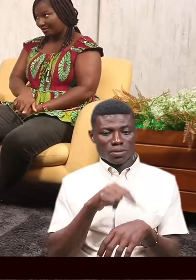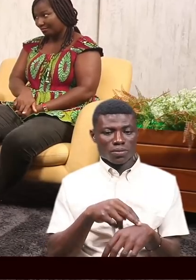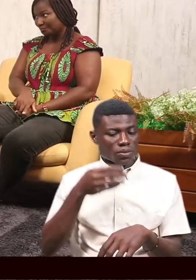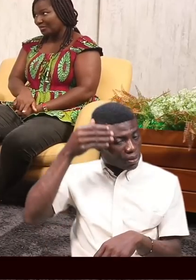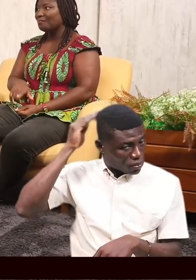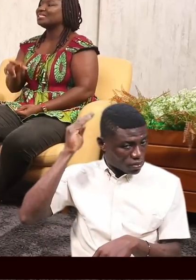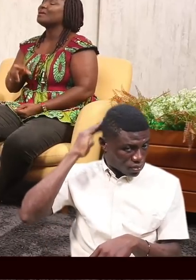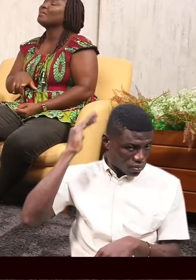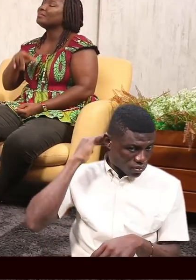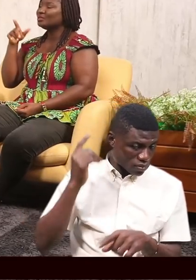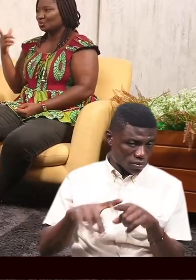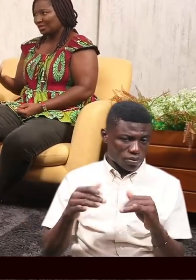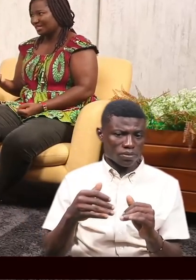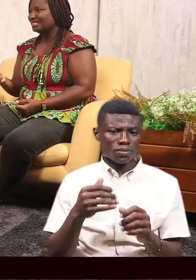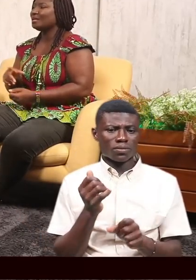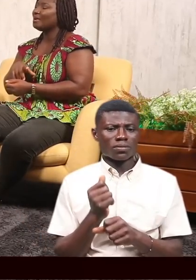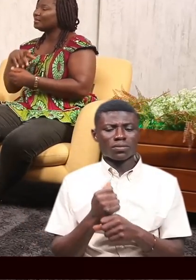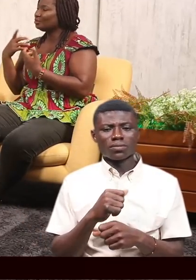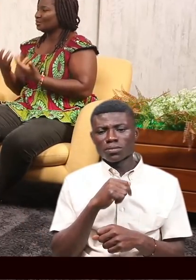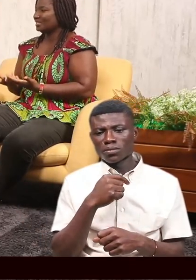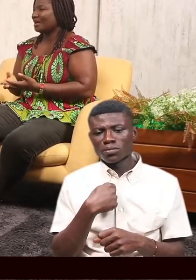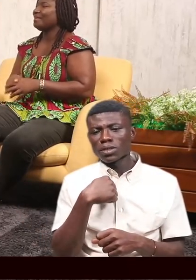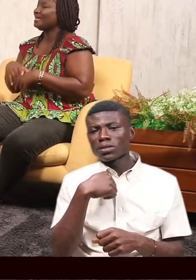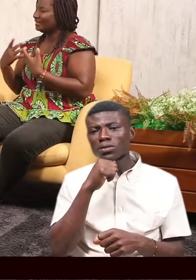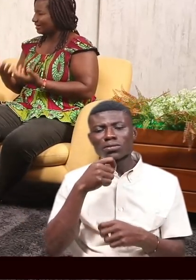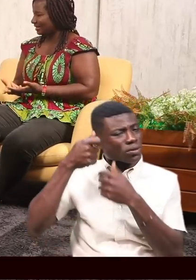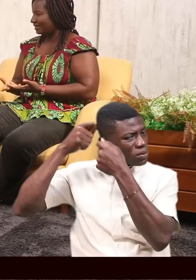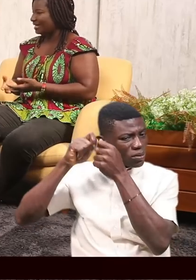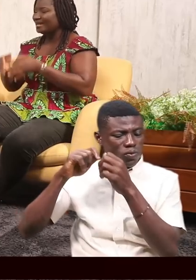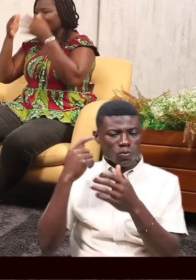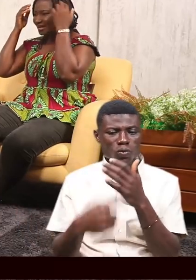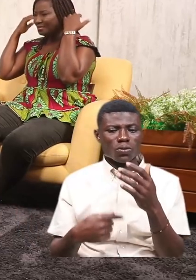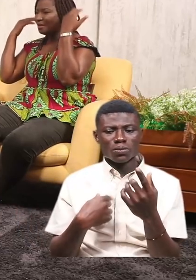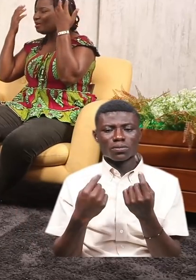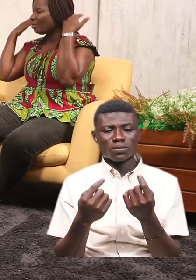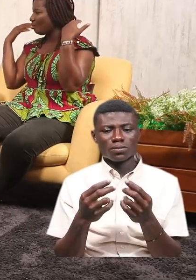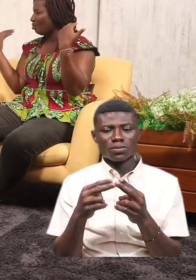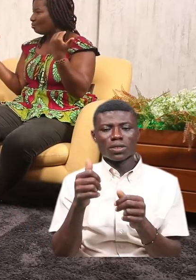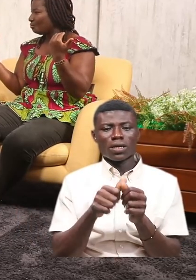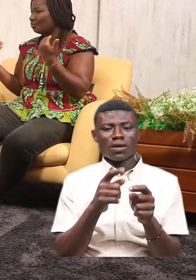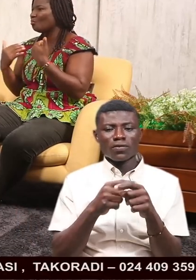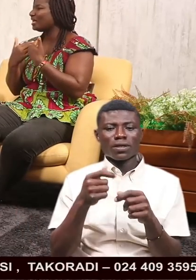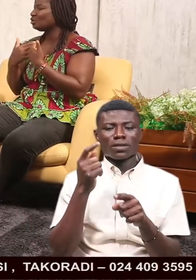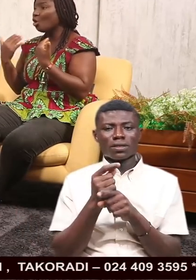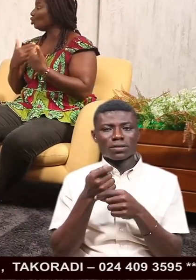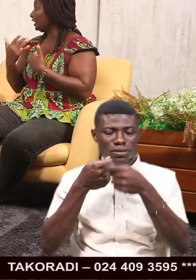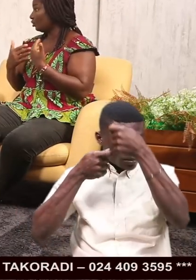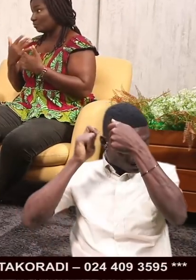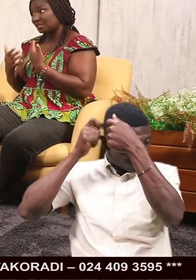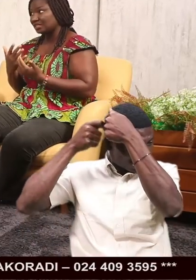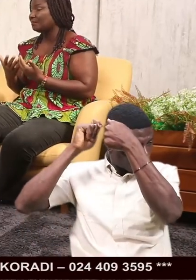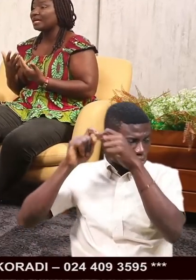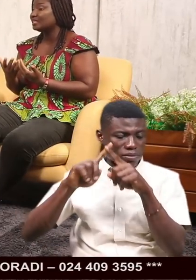permin. But a mammin twist, it is a mammin twist, I may anything. And yet there be a mebo conru, but no